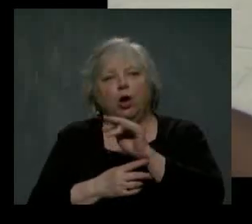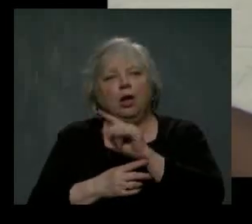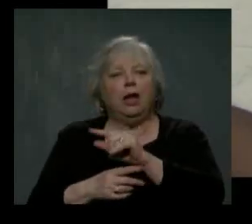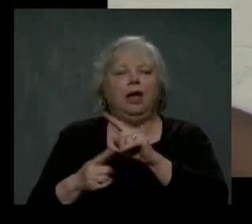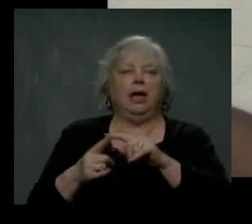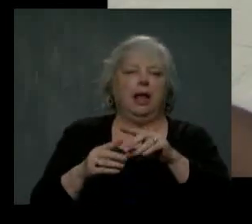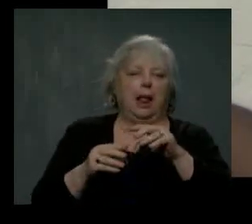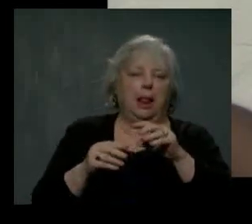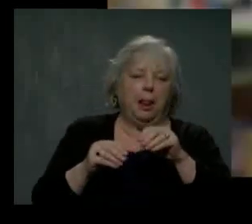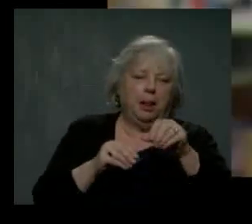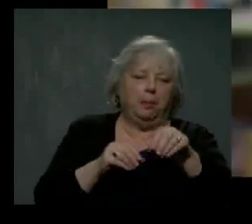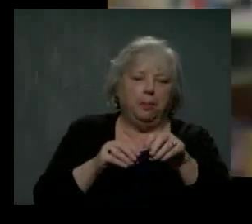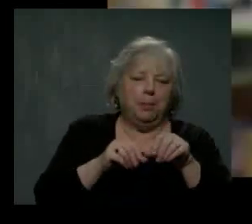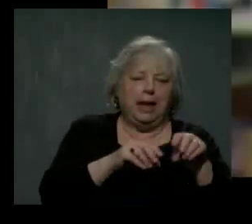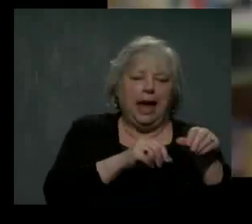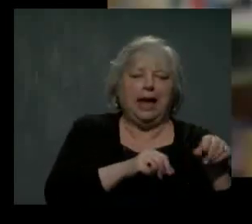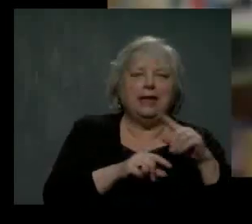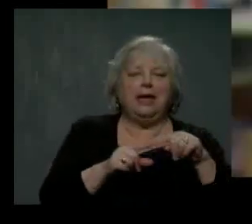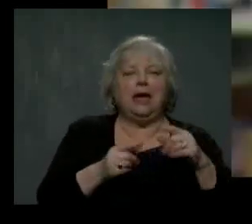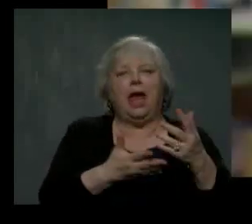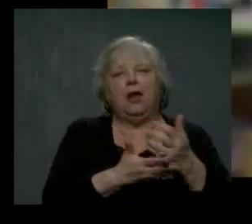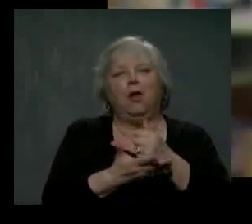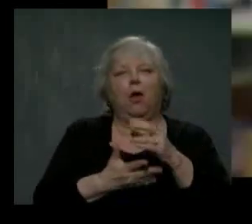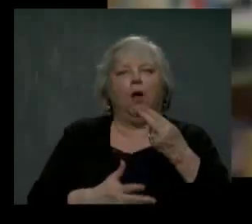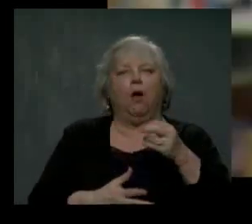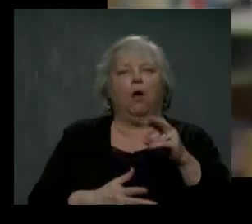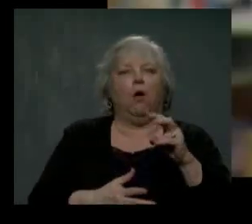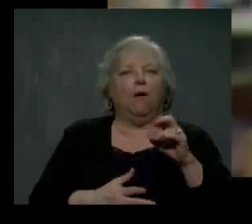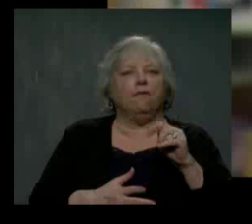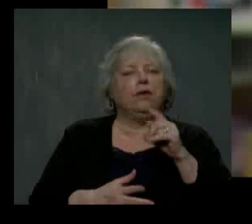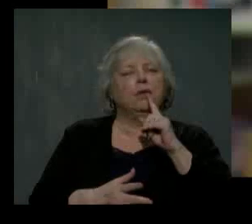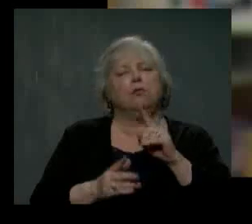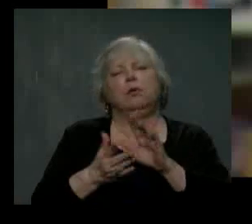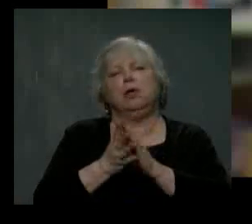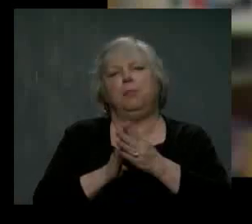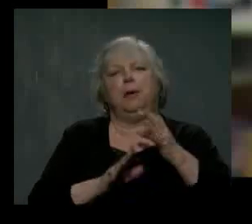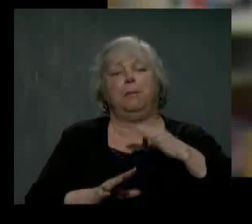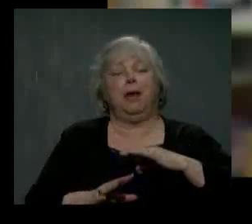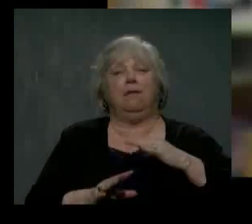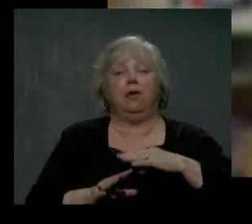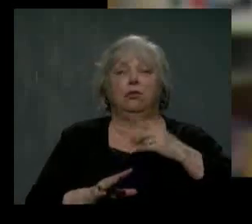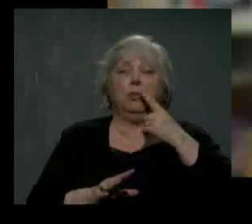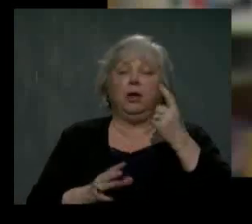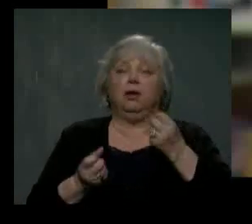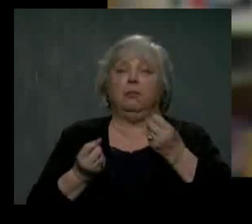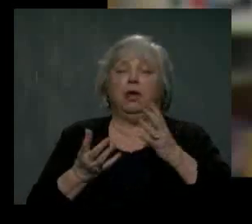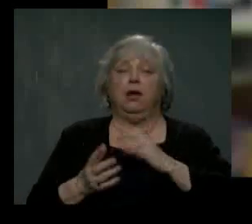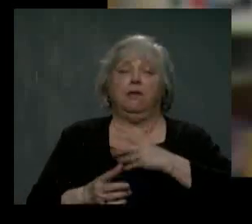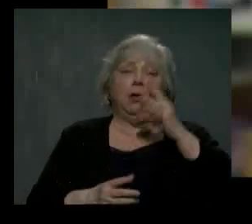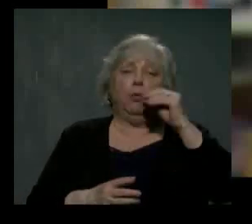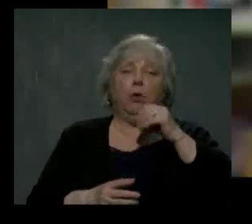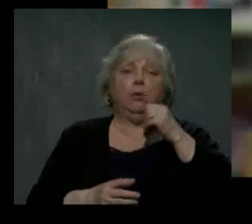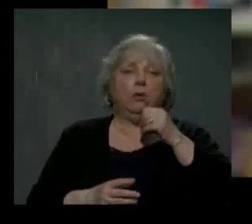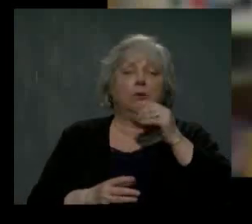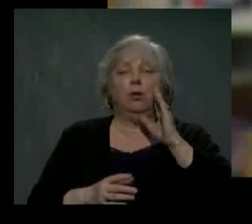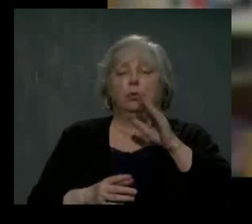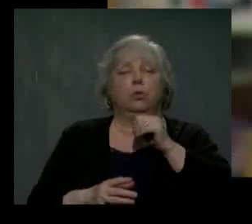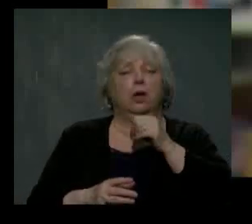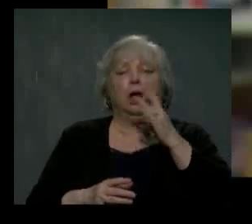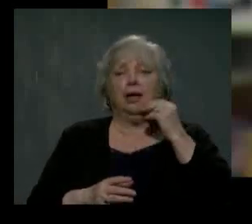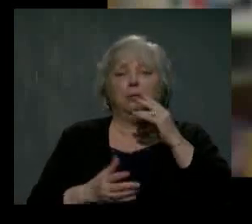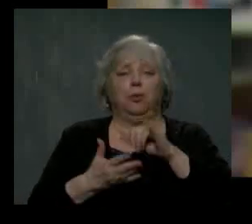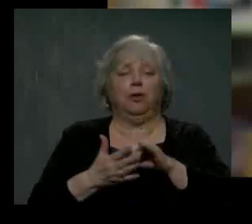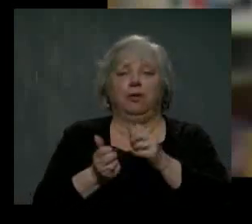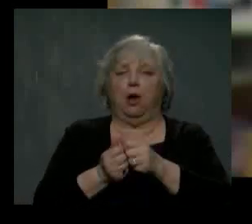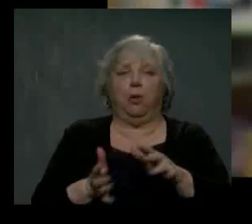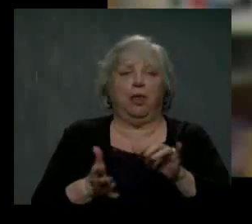harvesting, that information has really been beneficial to our boys and girls because many of them would not experience it if they did not have that